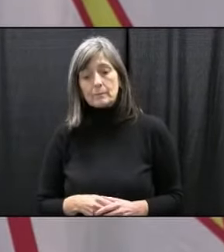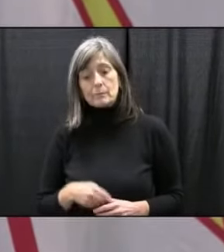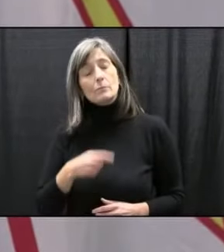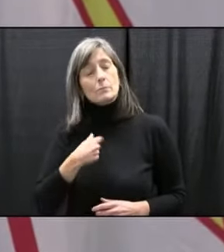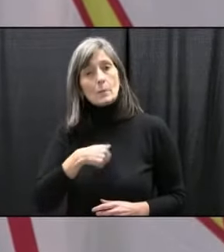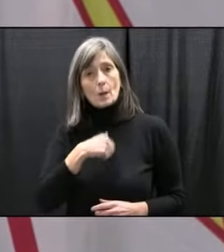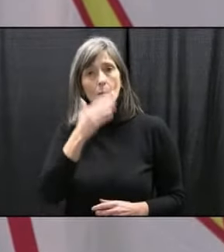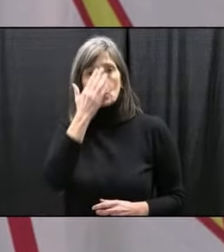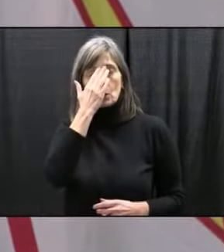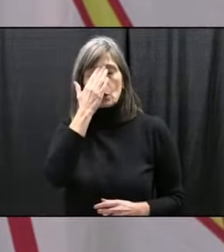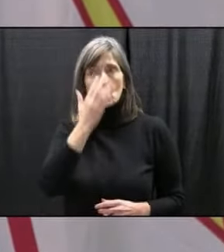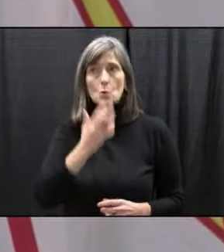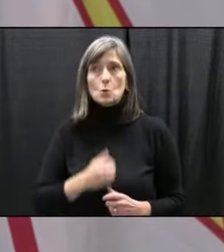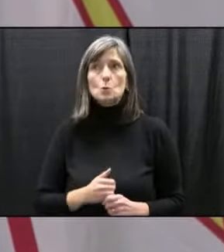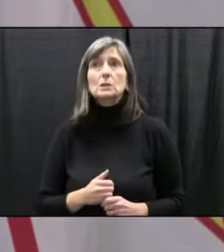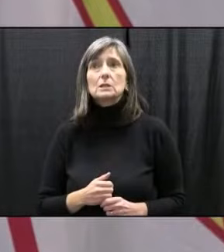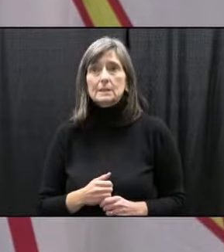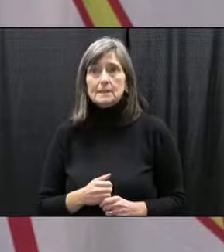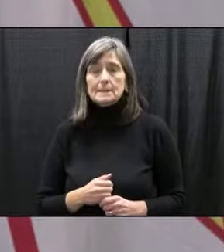very difficult circumstance.